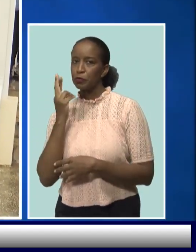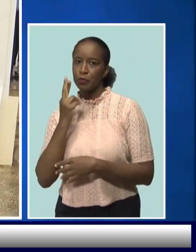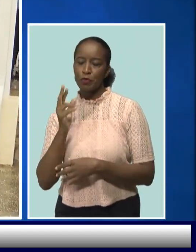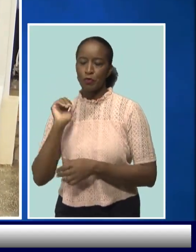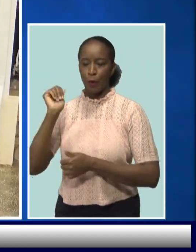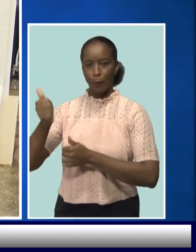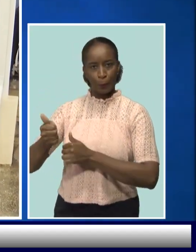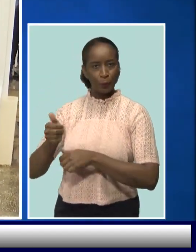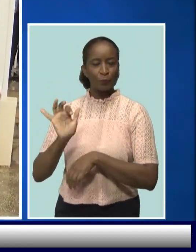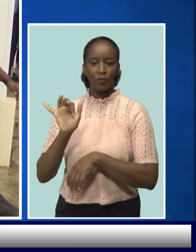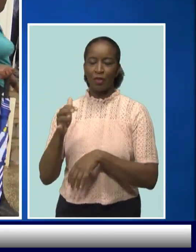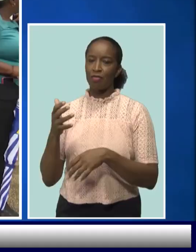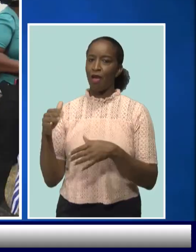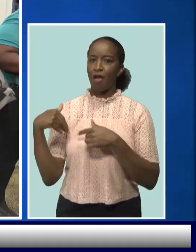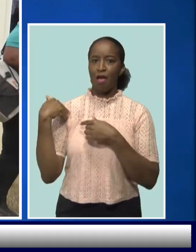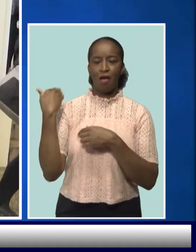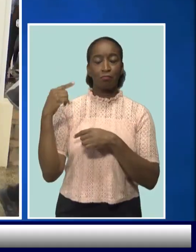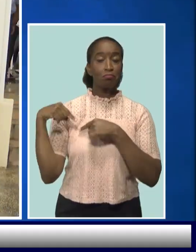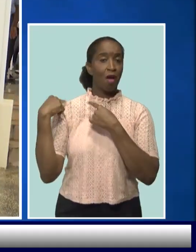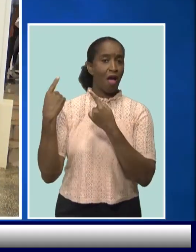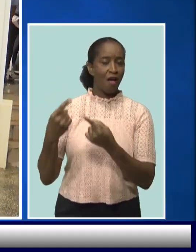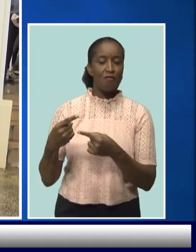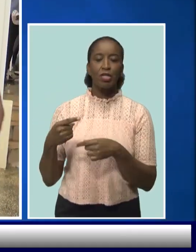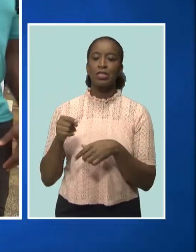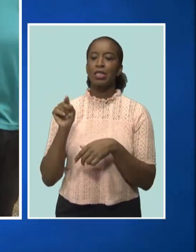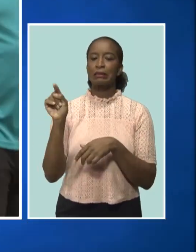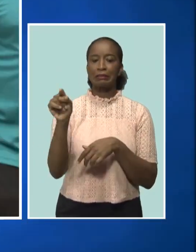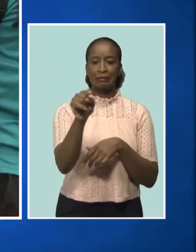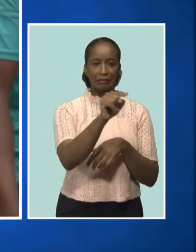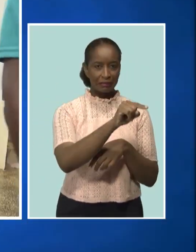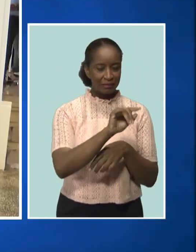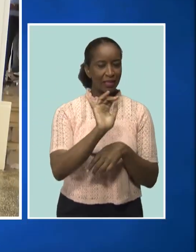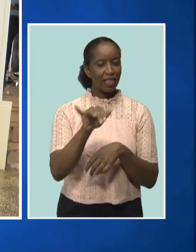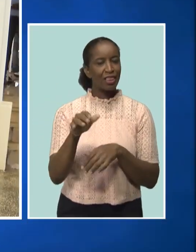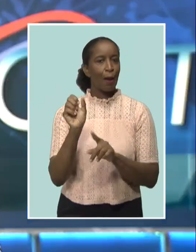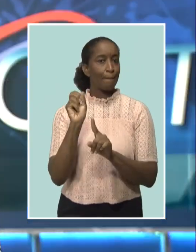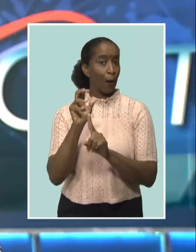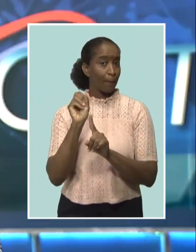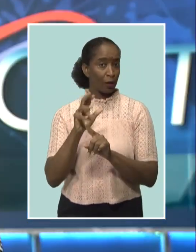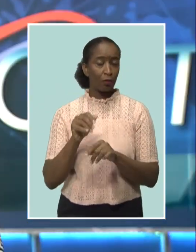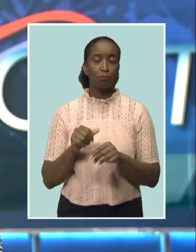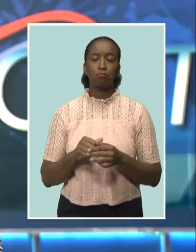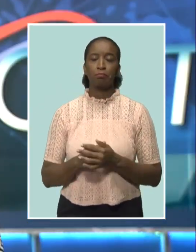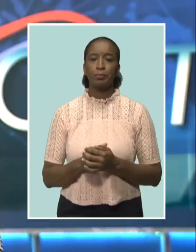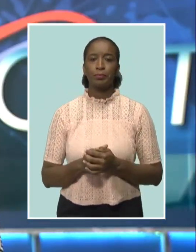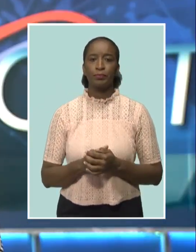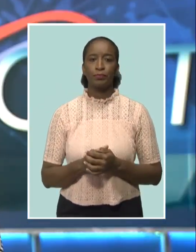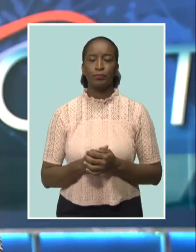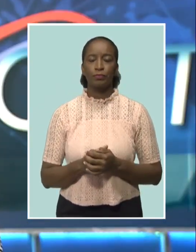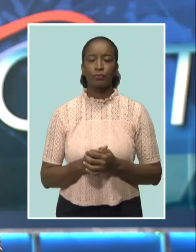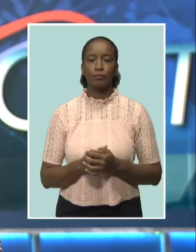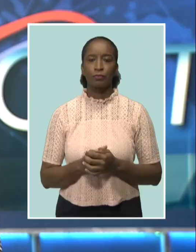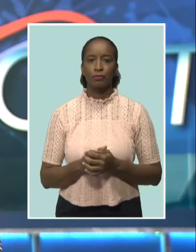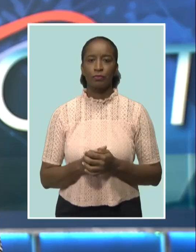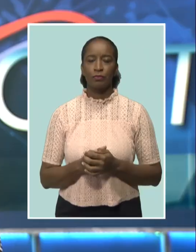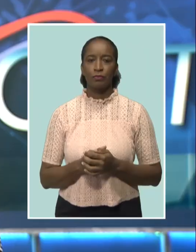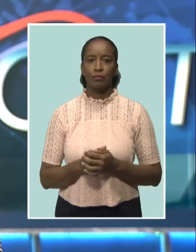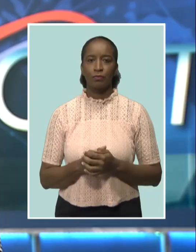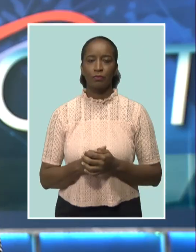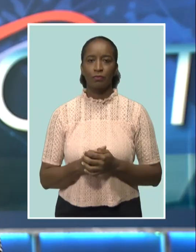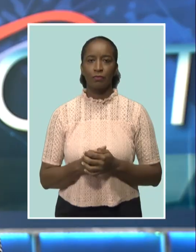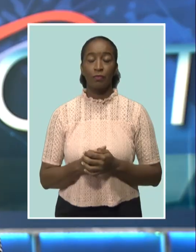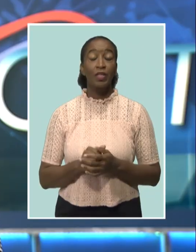Gathering. And lots of activations happening all throughout the day. Ms. Bryan says it has been an